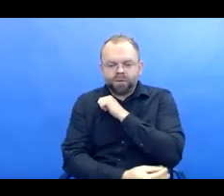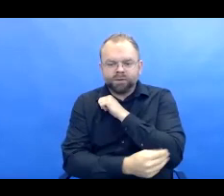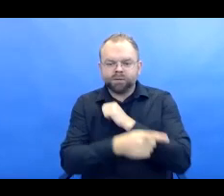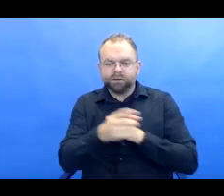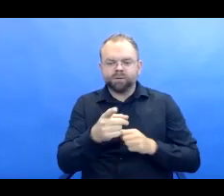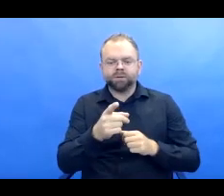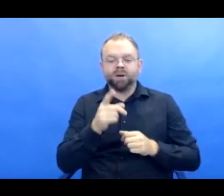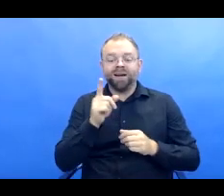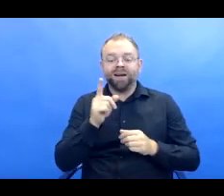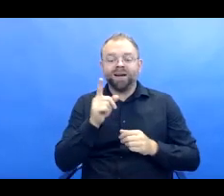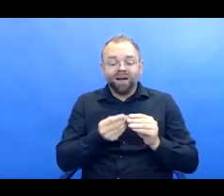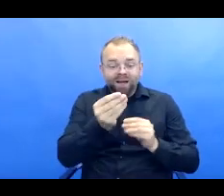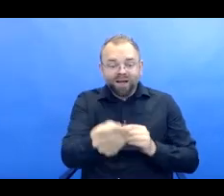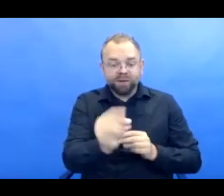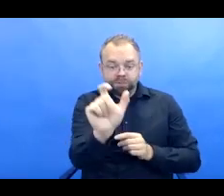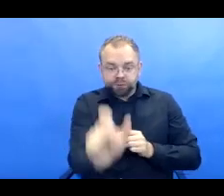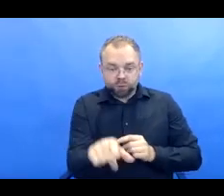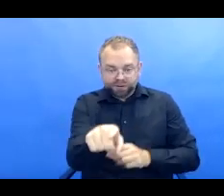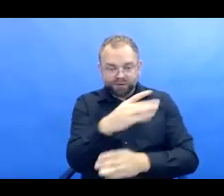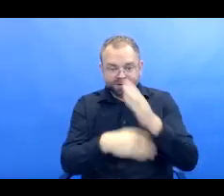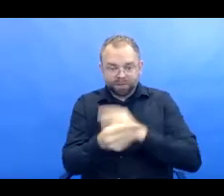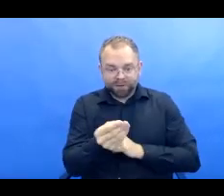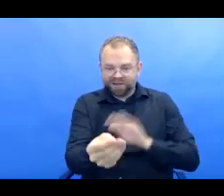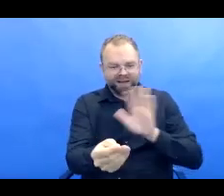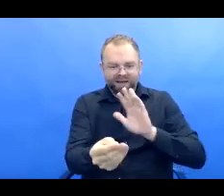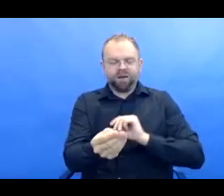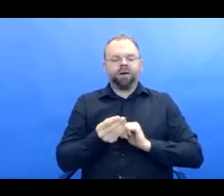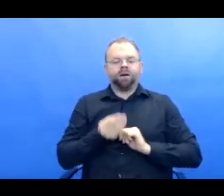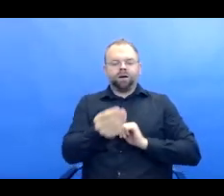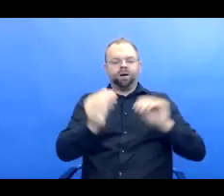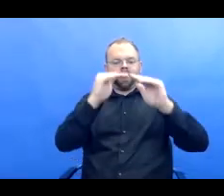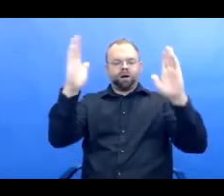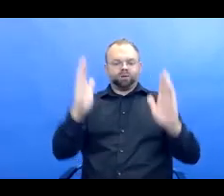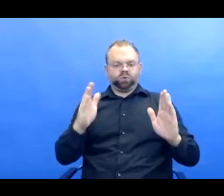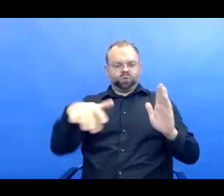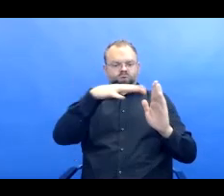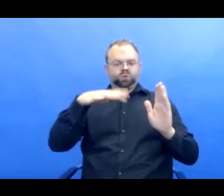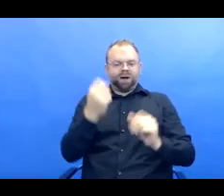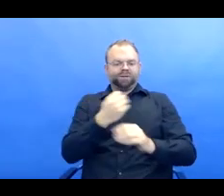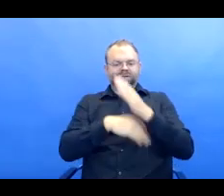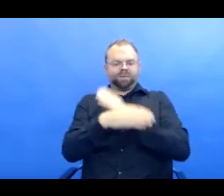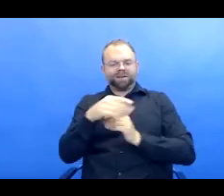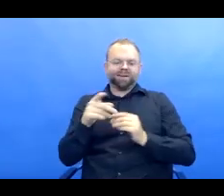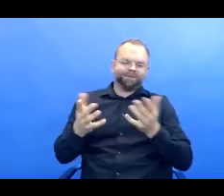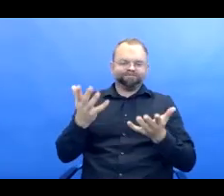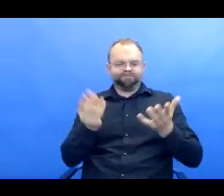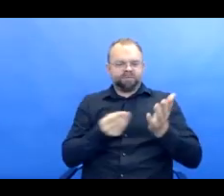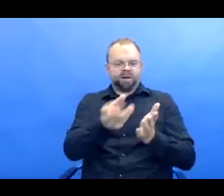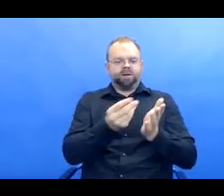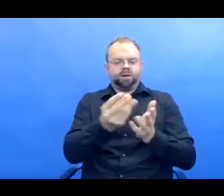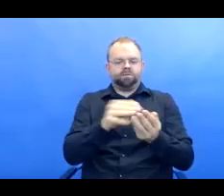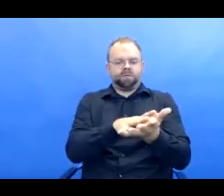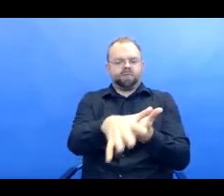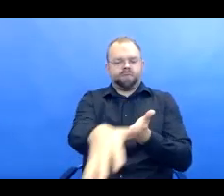the region. And this has been mentioned much earlier. So in Mauritius, they have home delivery of food and